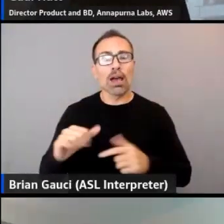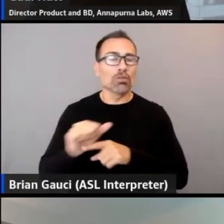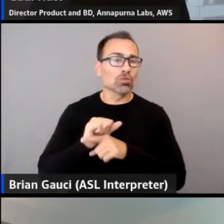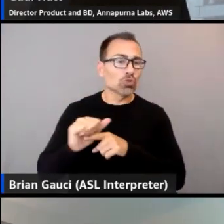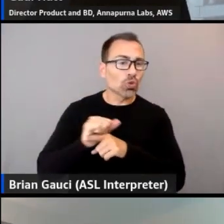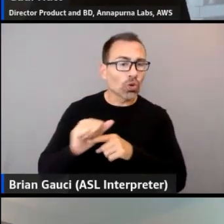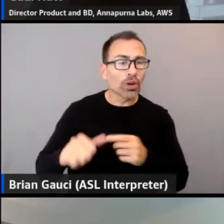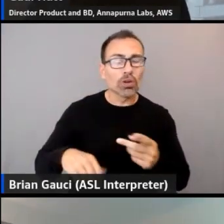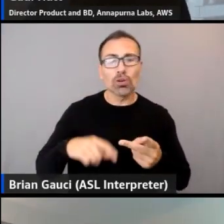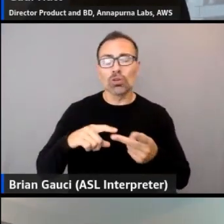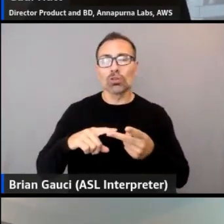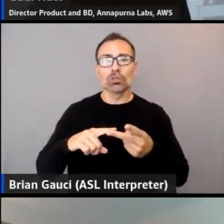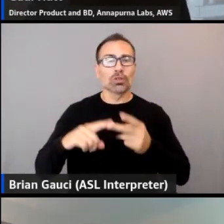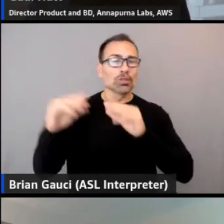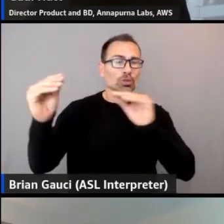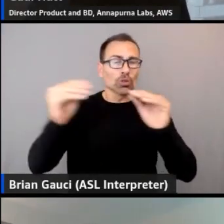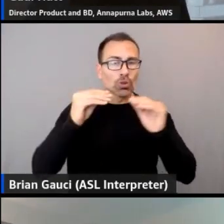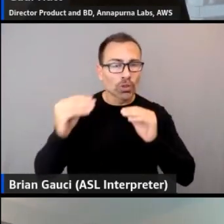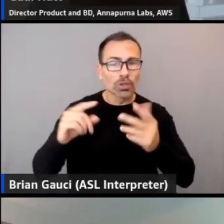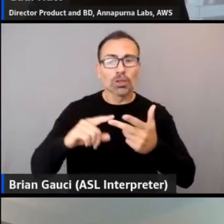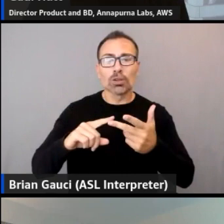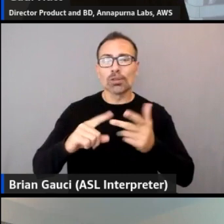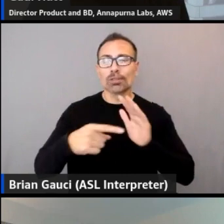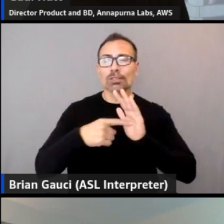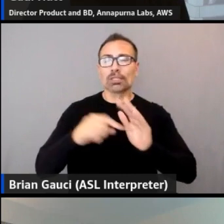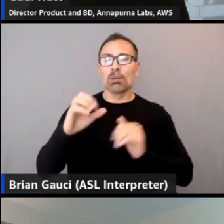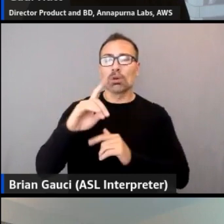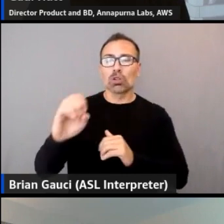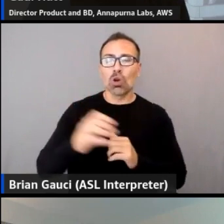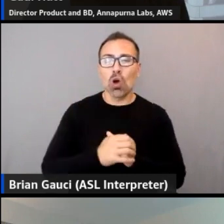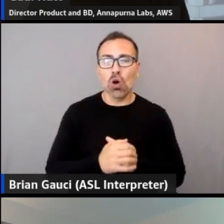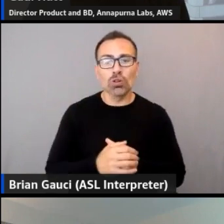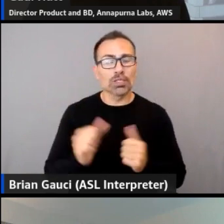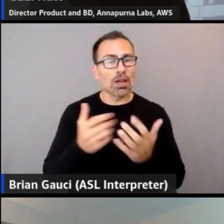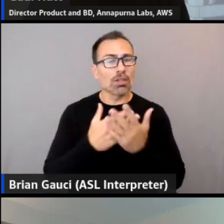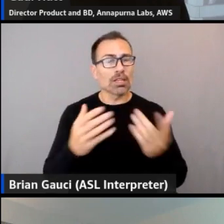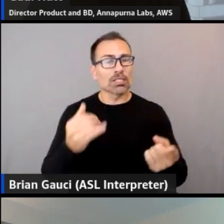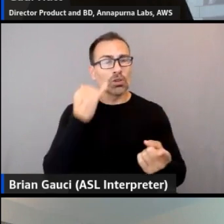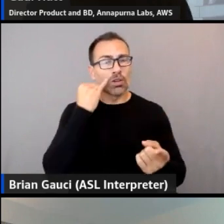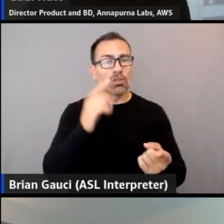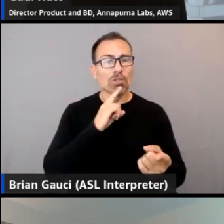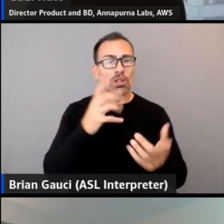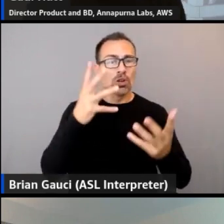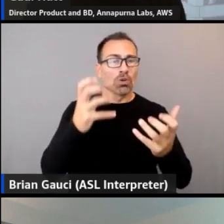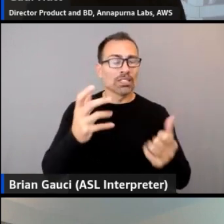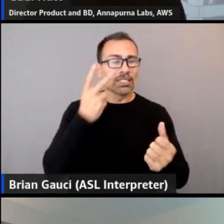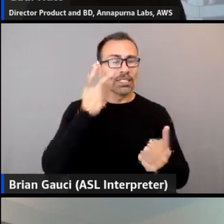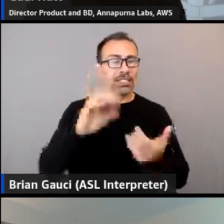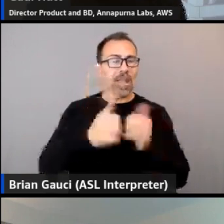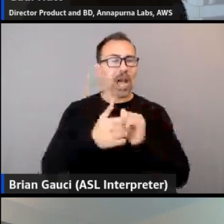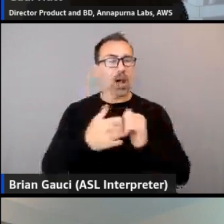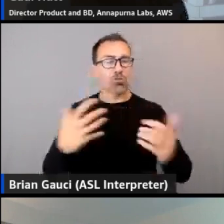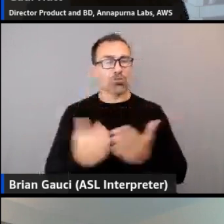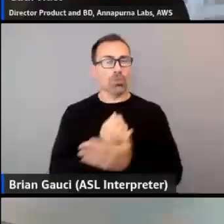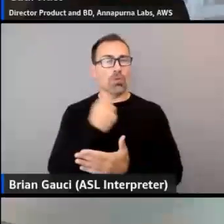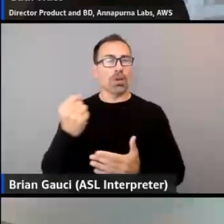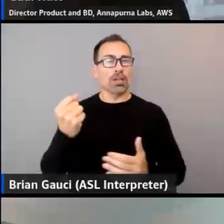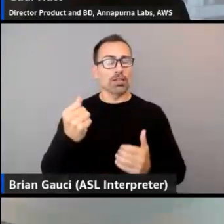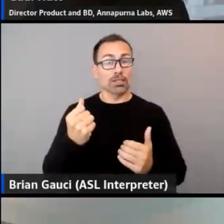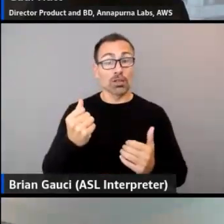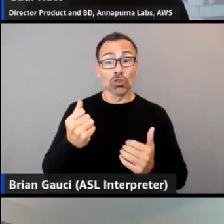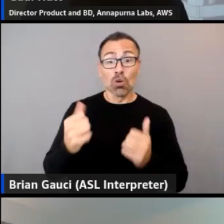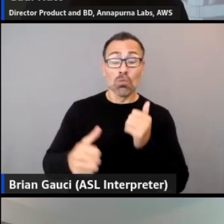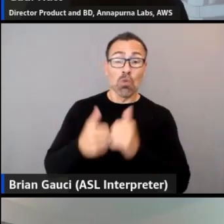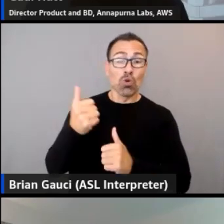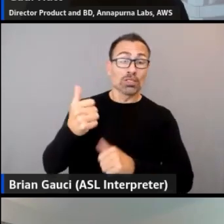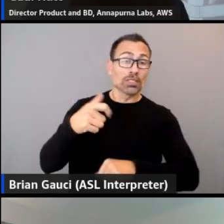tutorials, and of course detailed documentation if you really want to geek out on how to optimize server. But out of the box, most